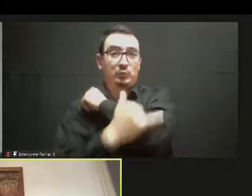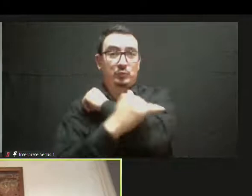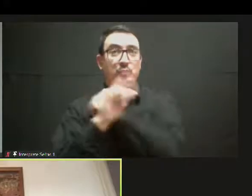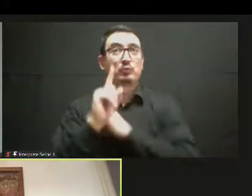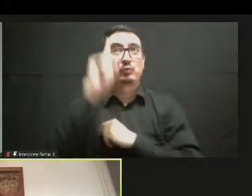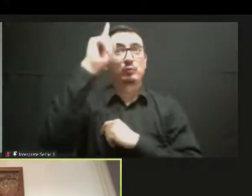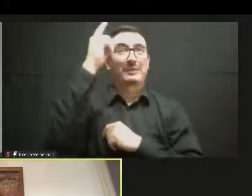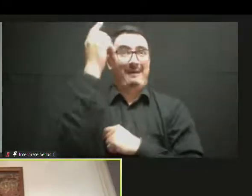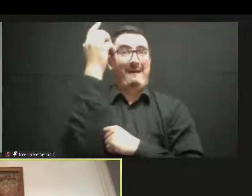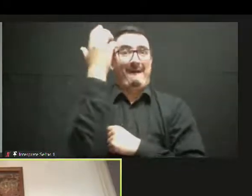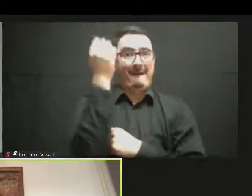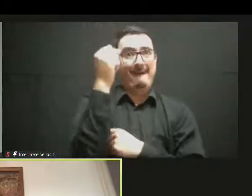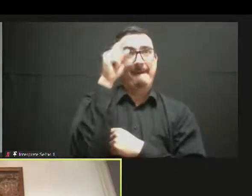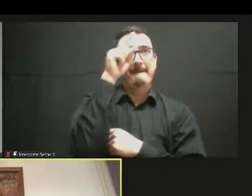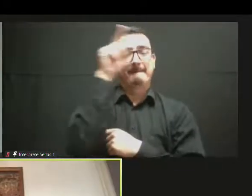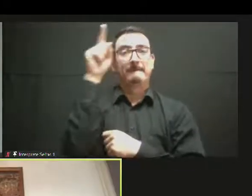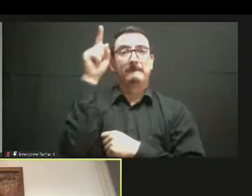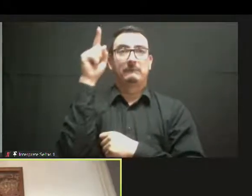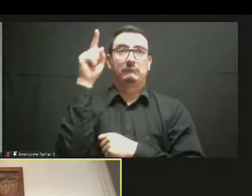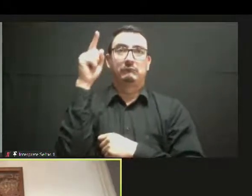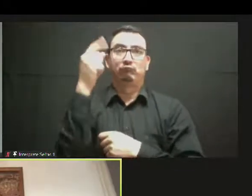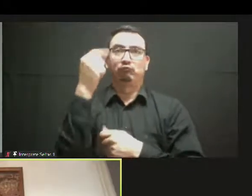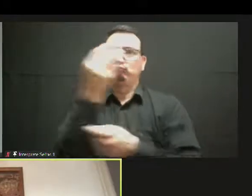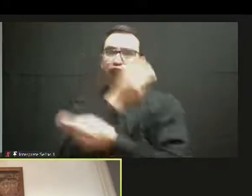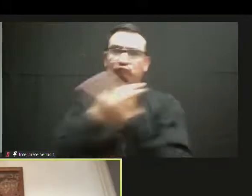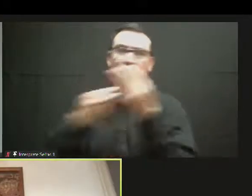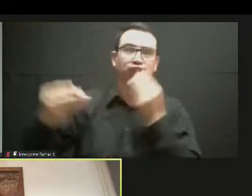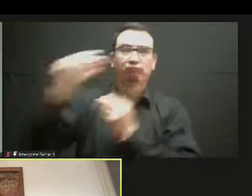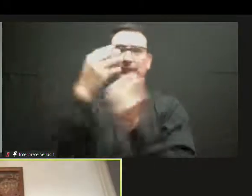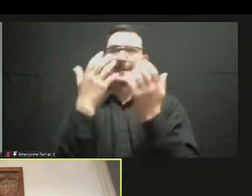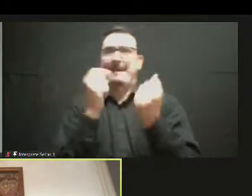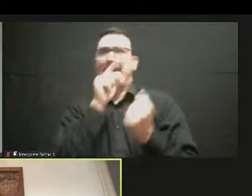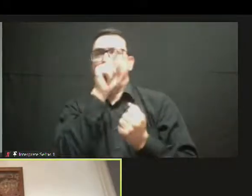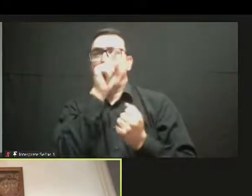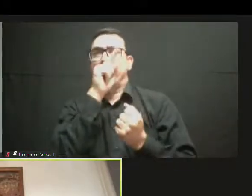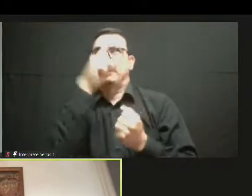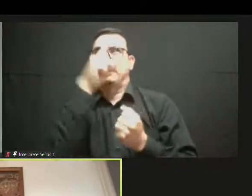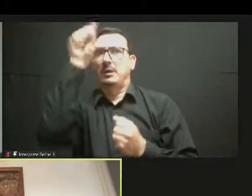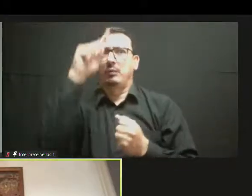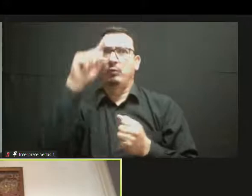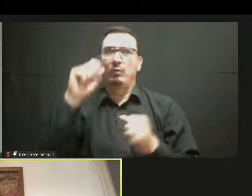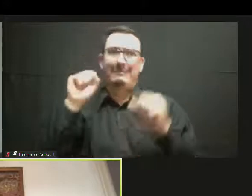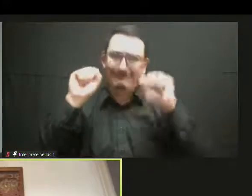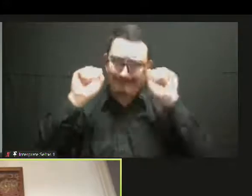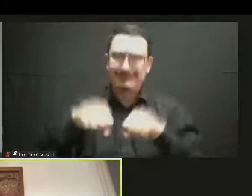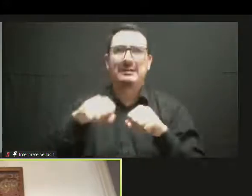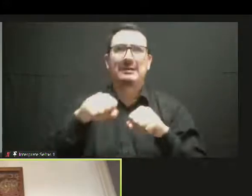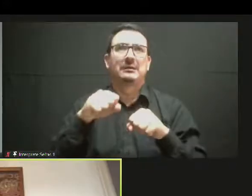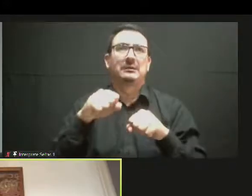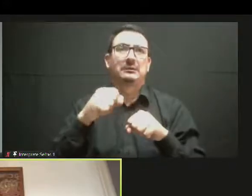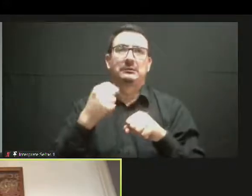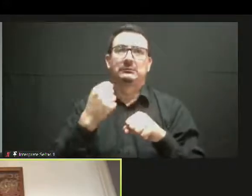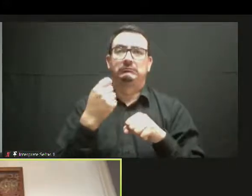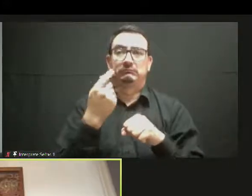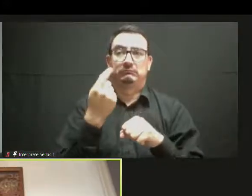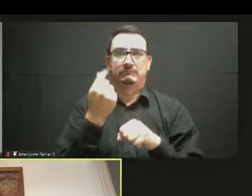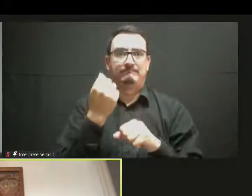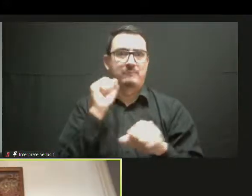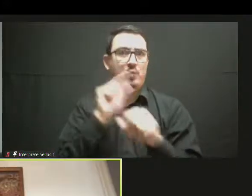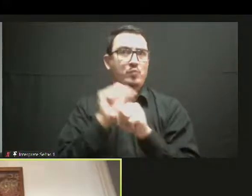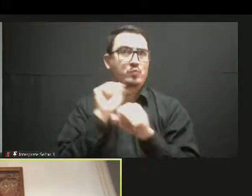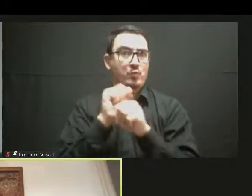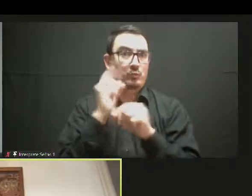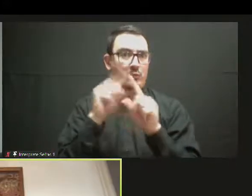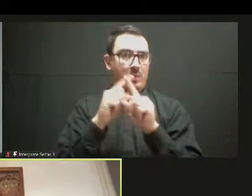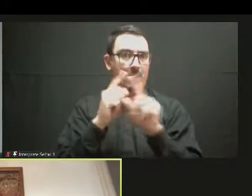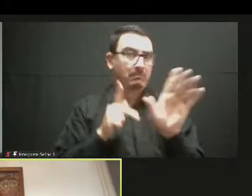They're mostly linked. The commitments that are made over there are mostly to high-skilled workers and in specific subsectors.